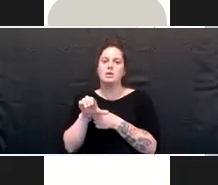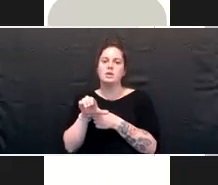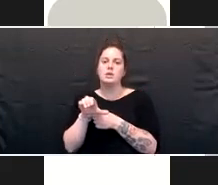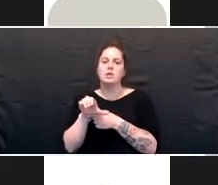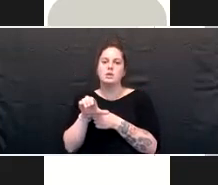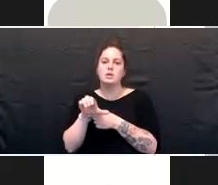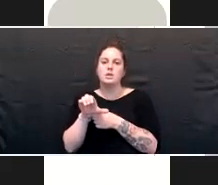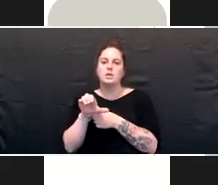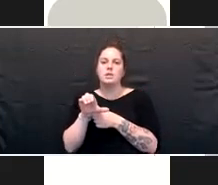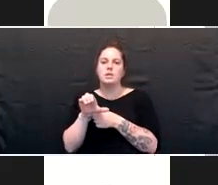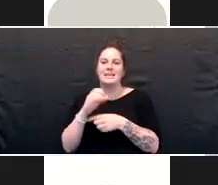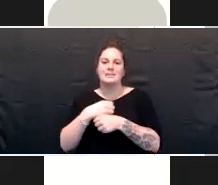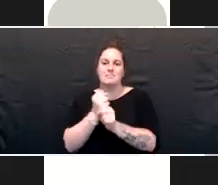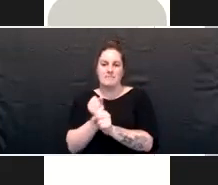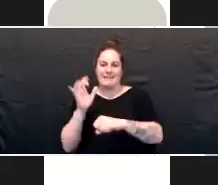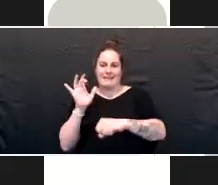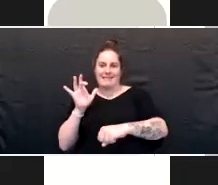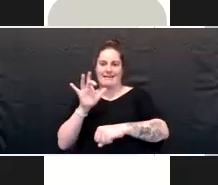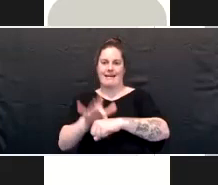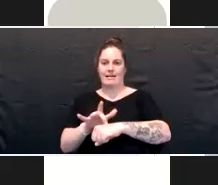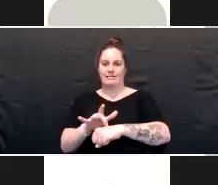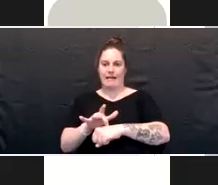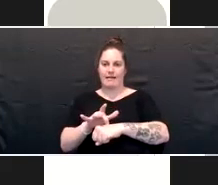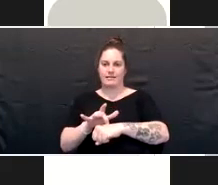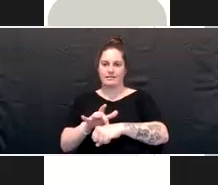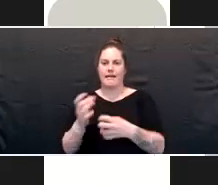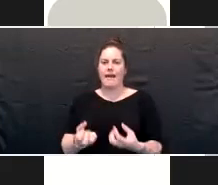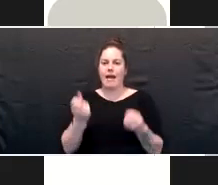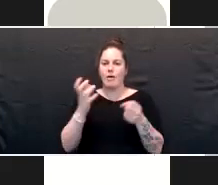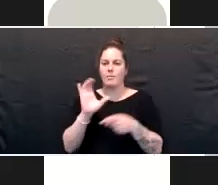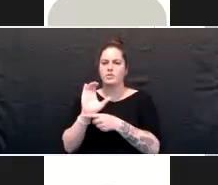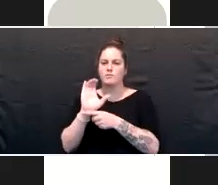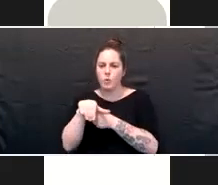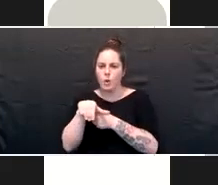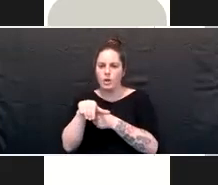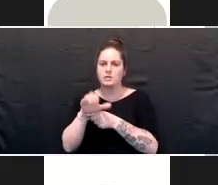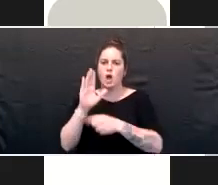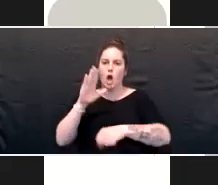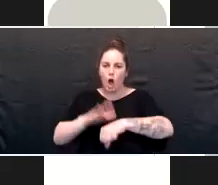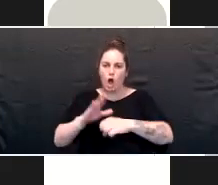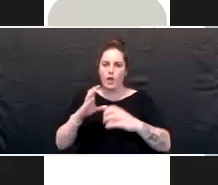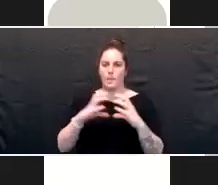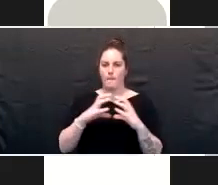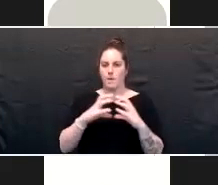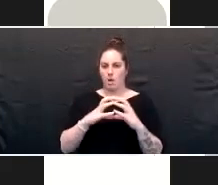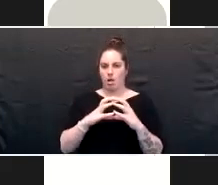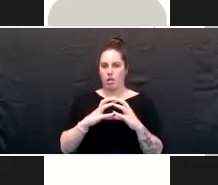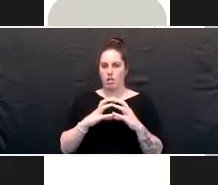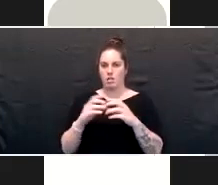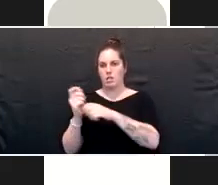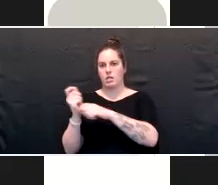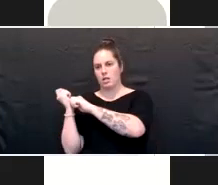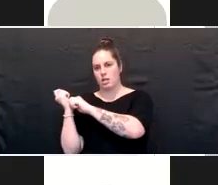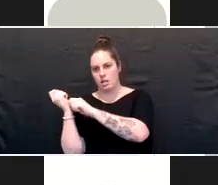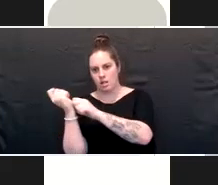making contact with the ball. In other words, how much force is being applied to the ball. And then how